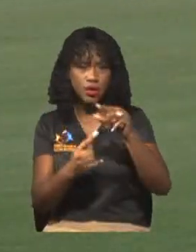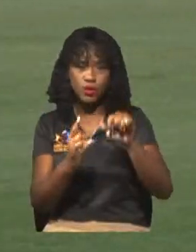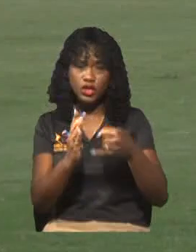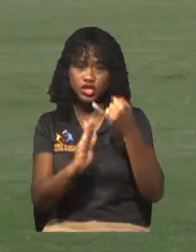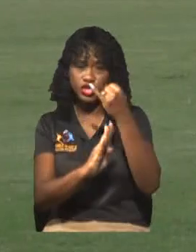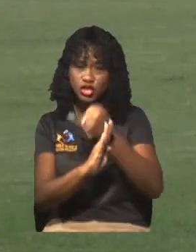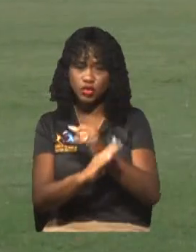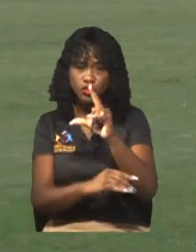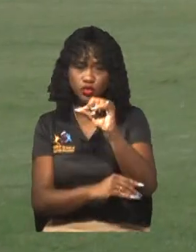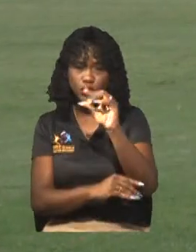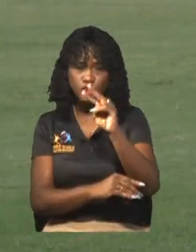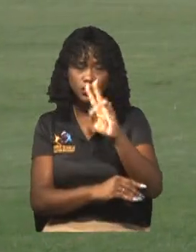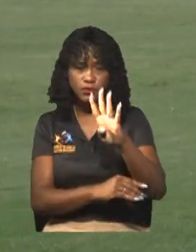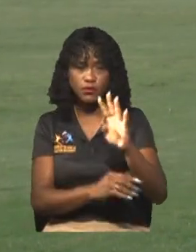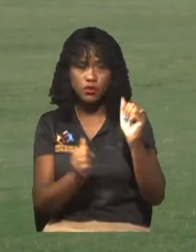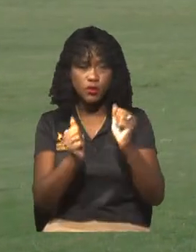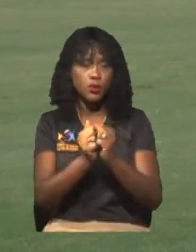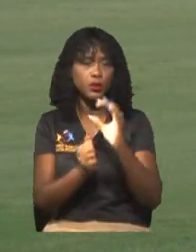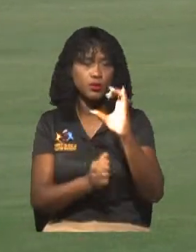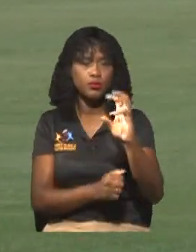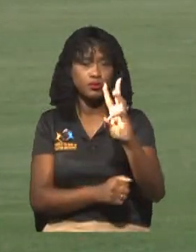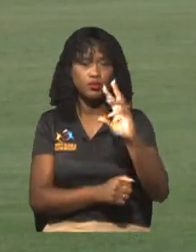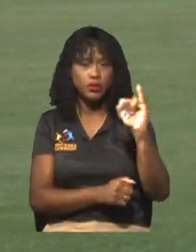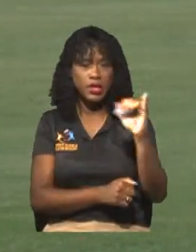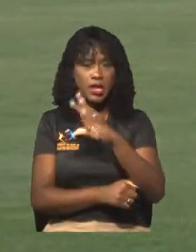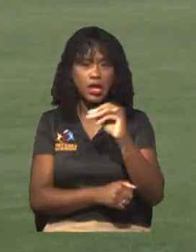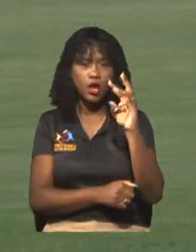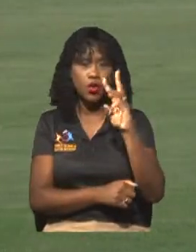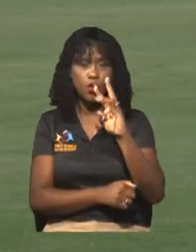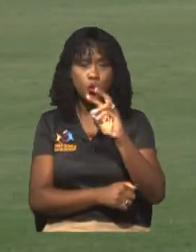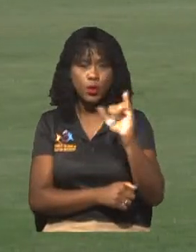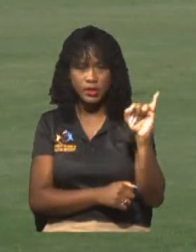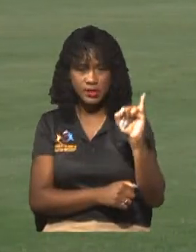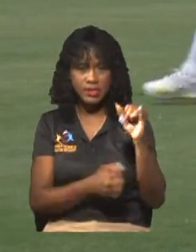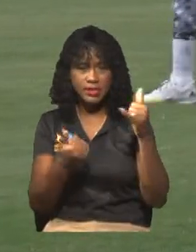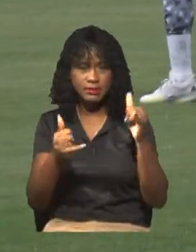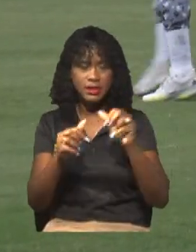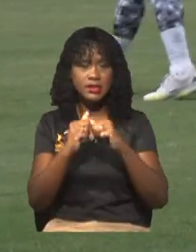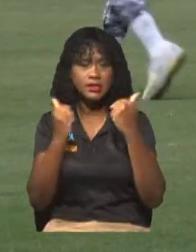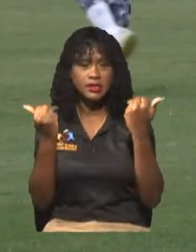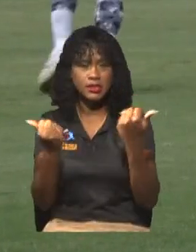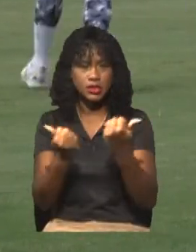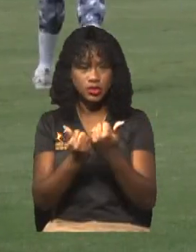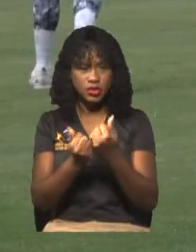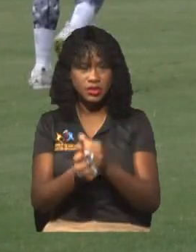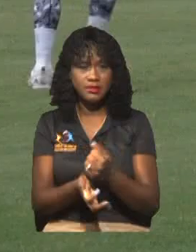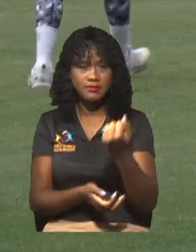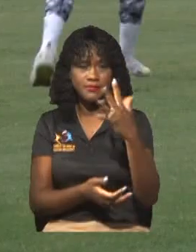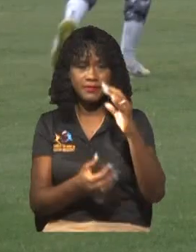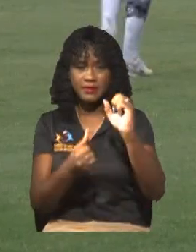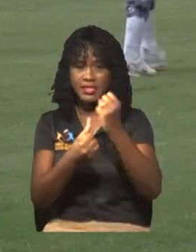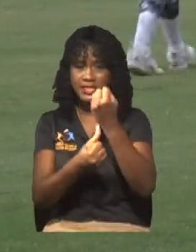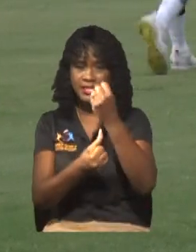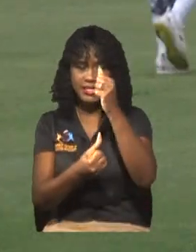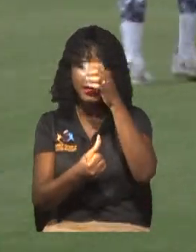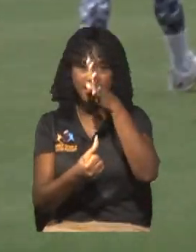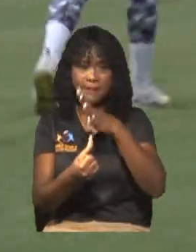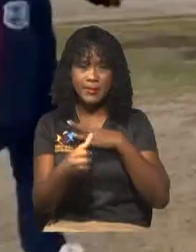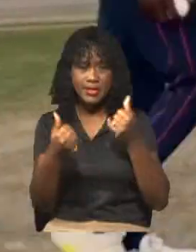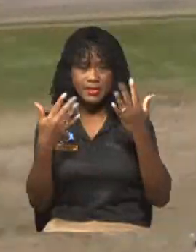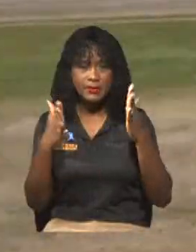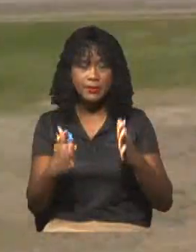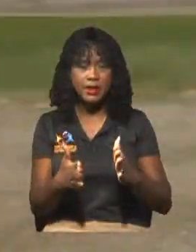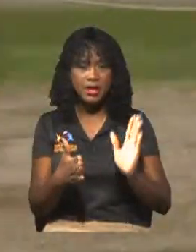January 2024 between CWI and the West Indies Players Association. 15 senior men's players have been